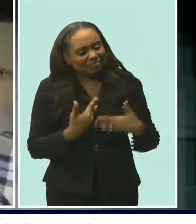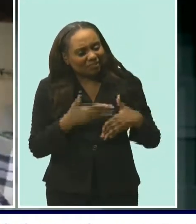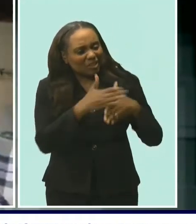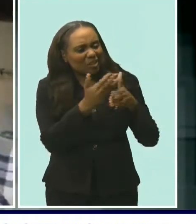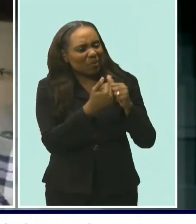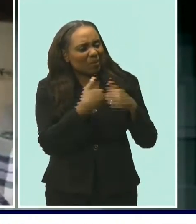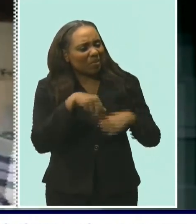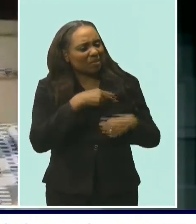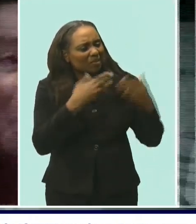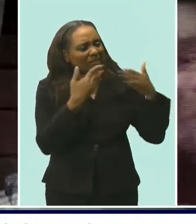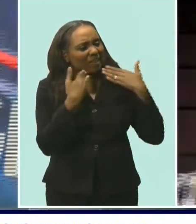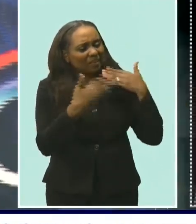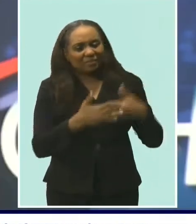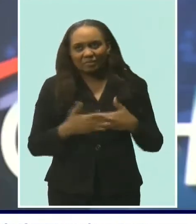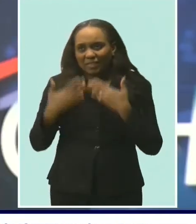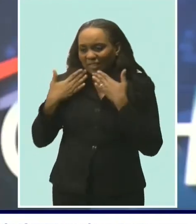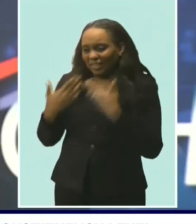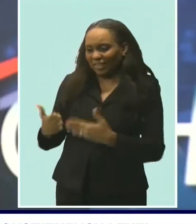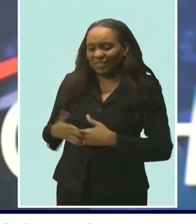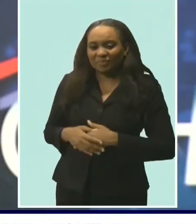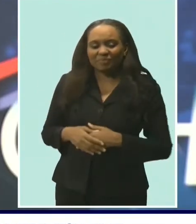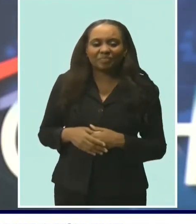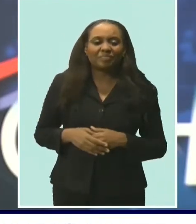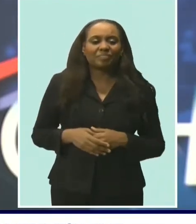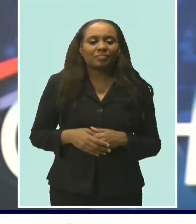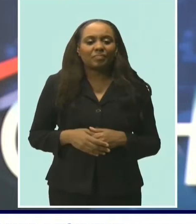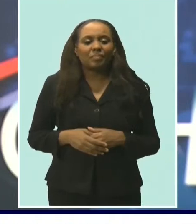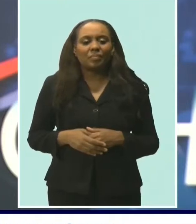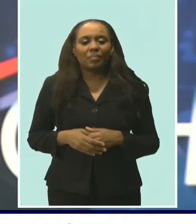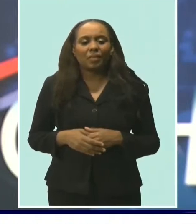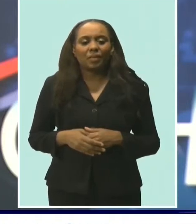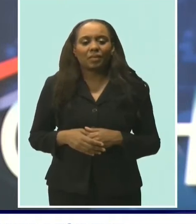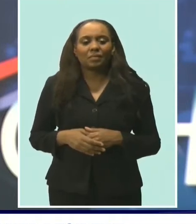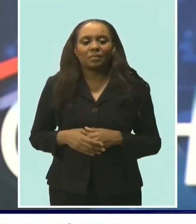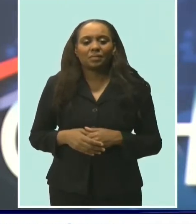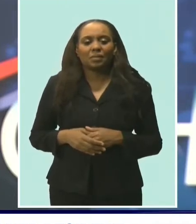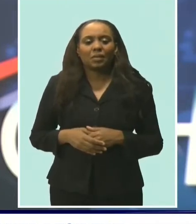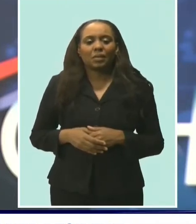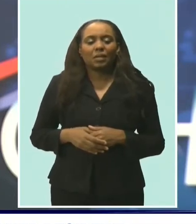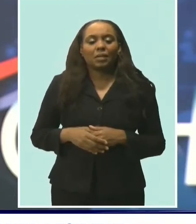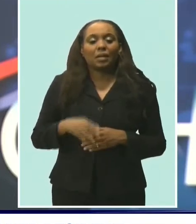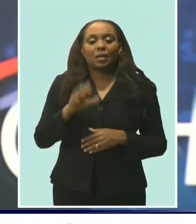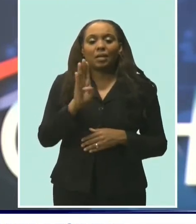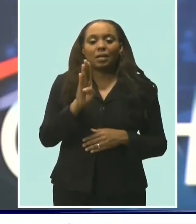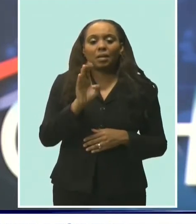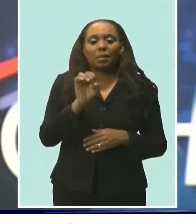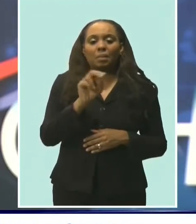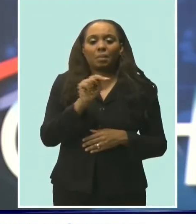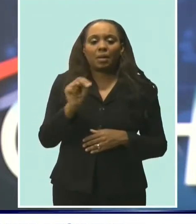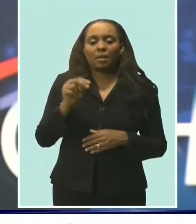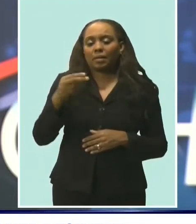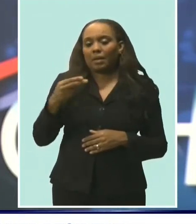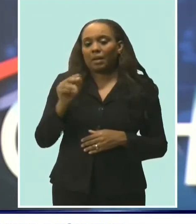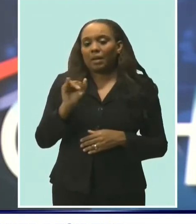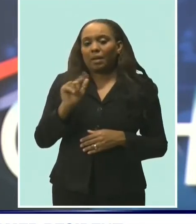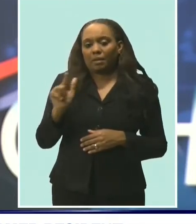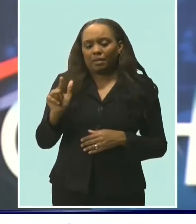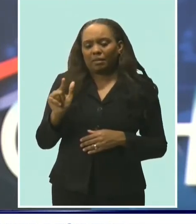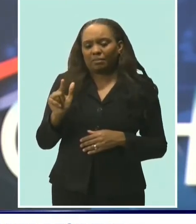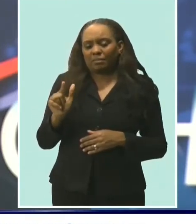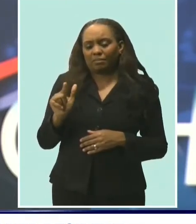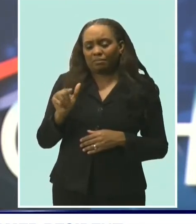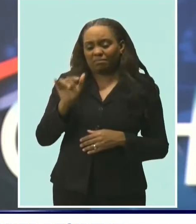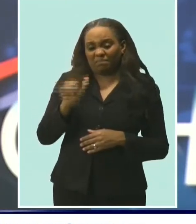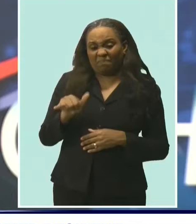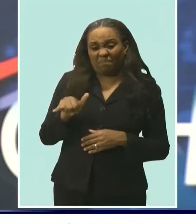evening. Thank you. Well, it is in Ben Hill, St. Peter, that the story of the late Prime Minister, Professor the Right Honourable Owen